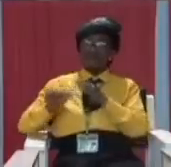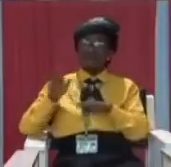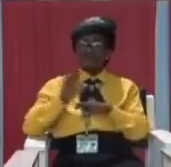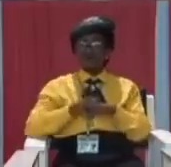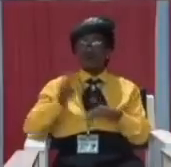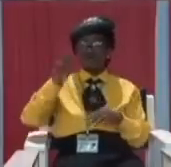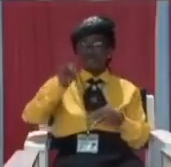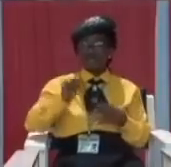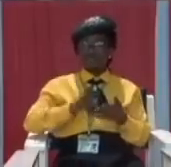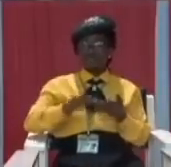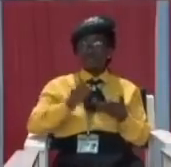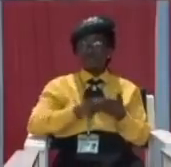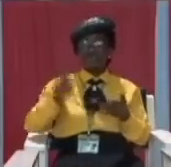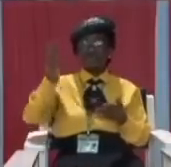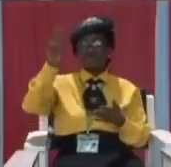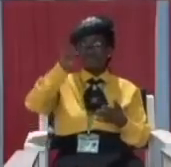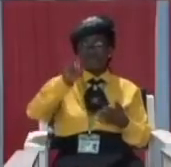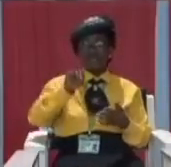Forgive them.